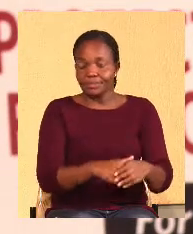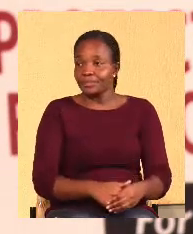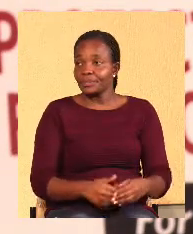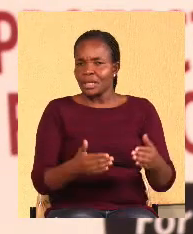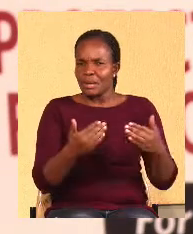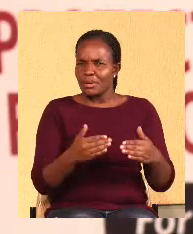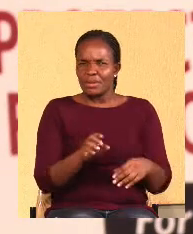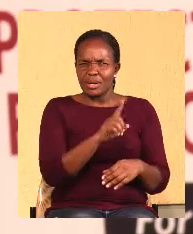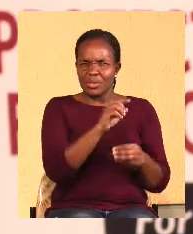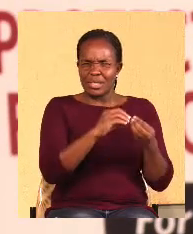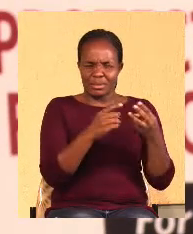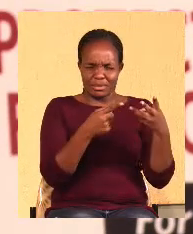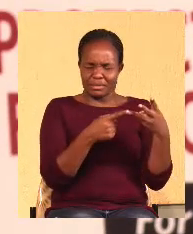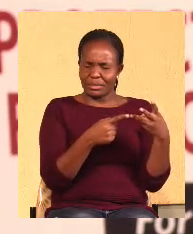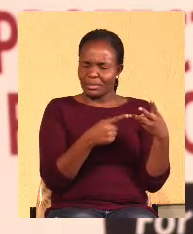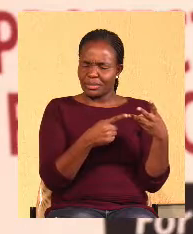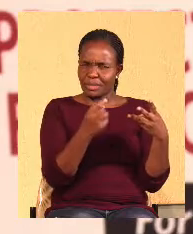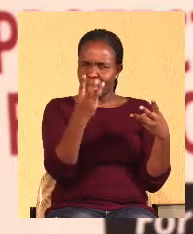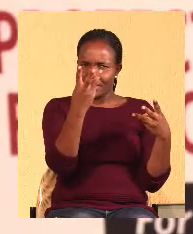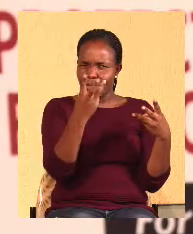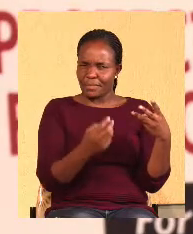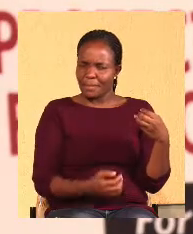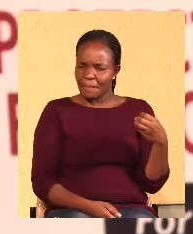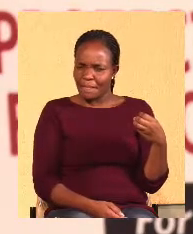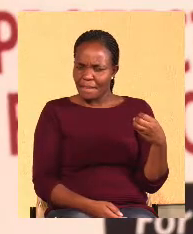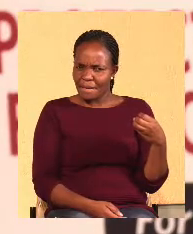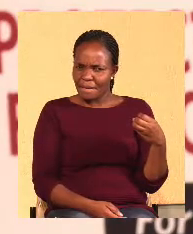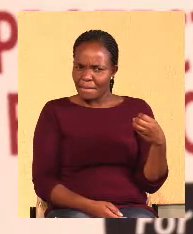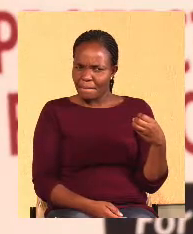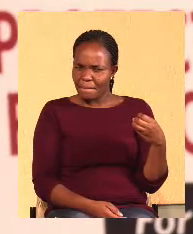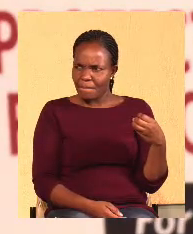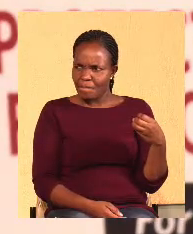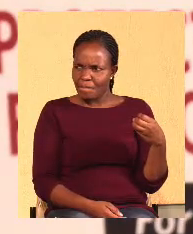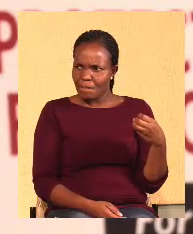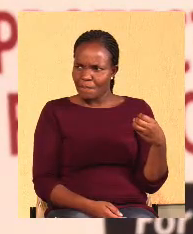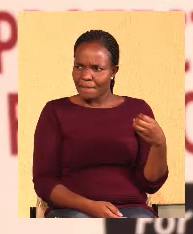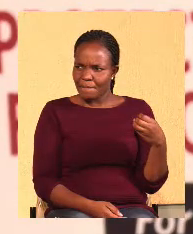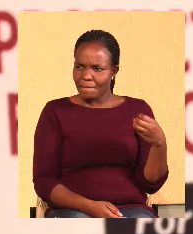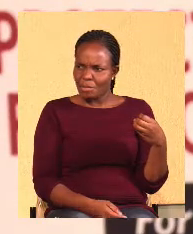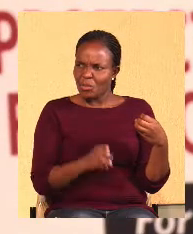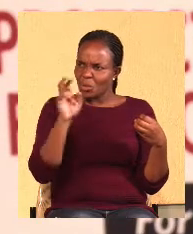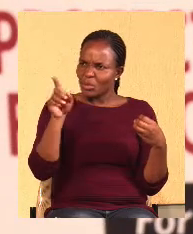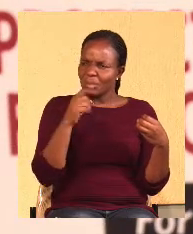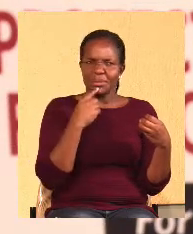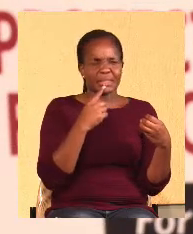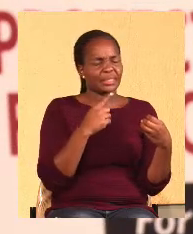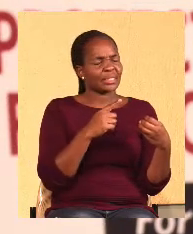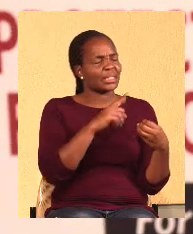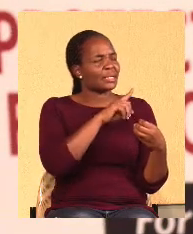question number three asked, now why are we calling